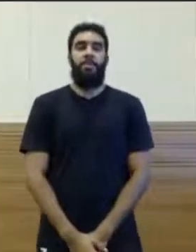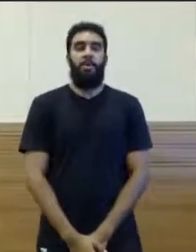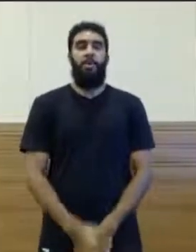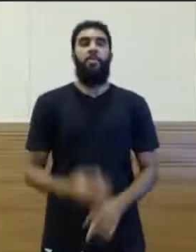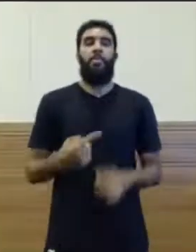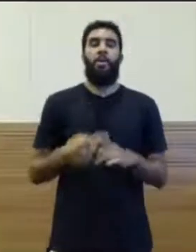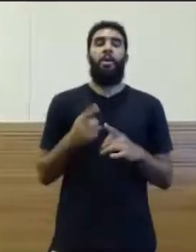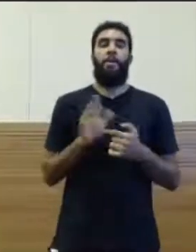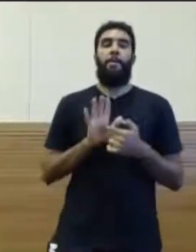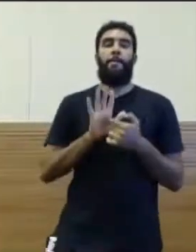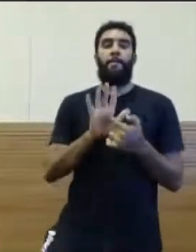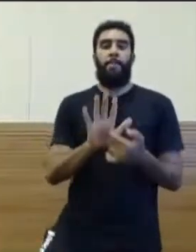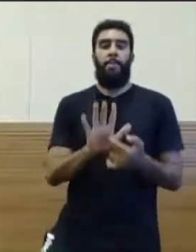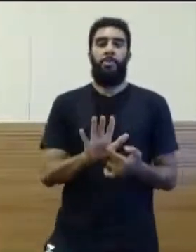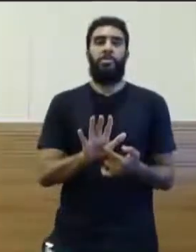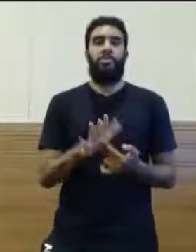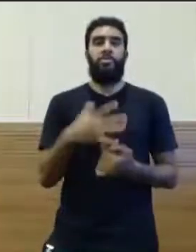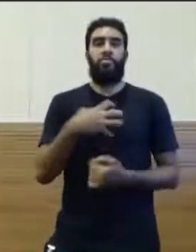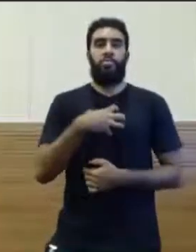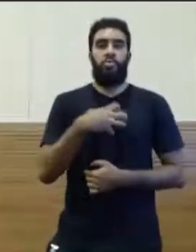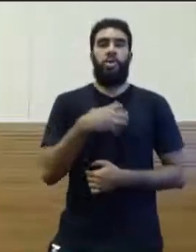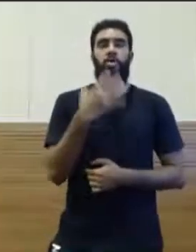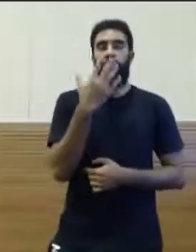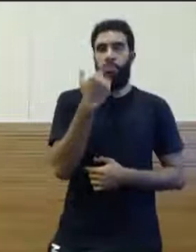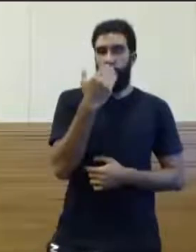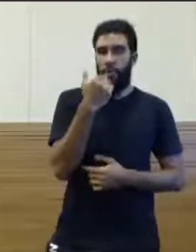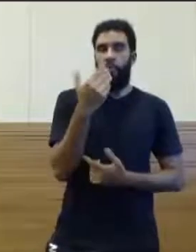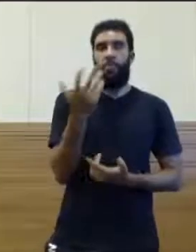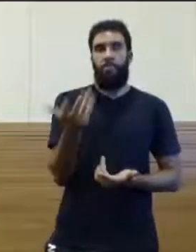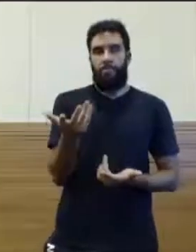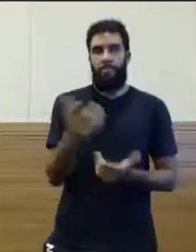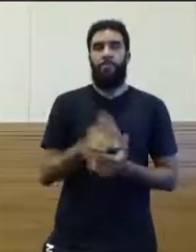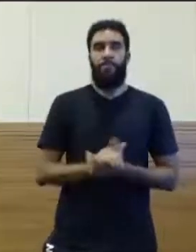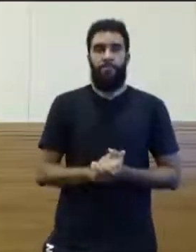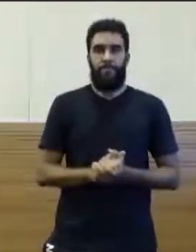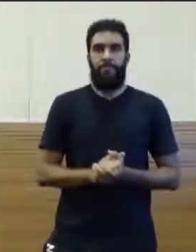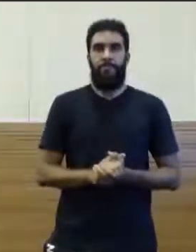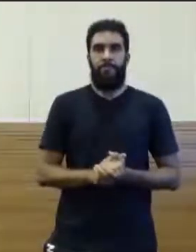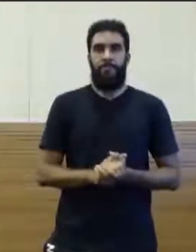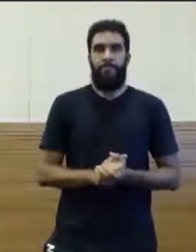It's 11 messages of a scheme of style of food